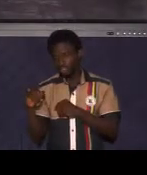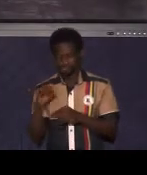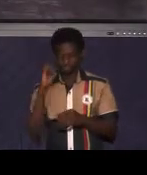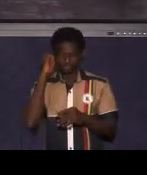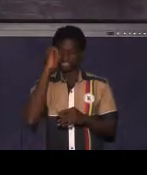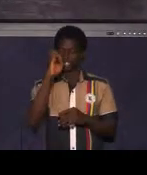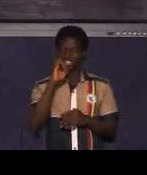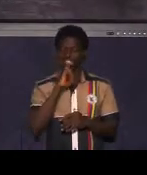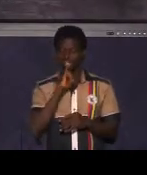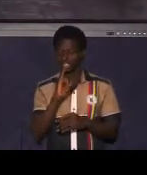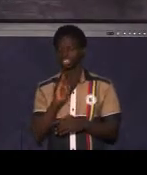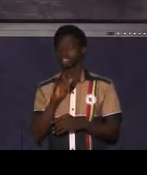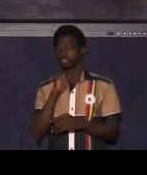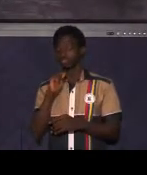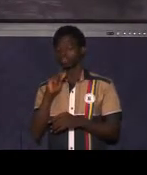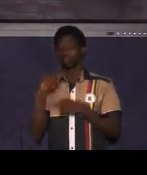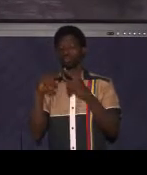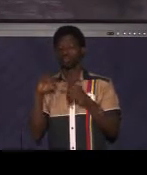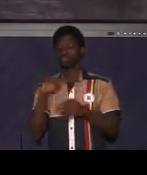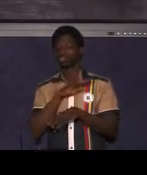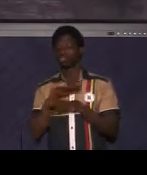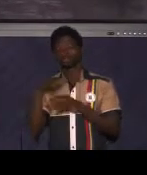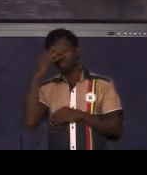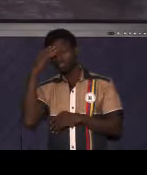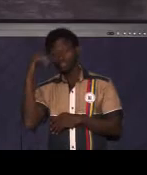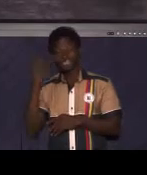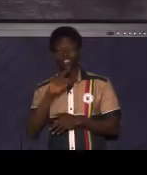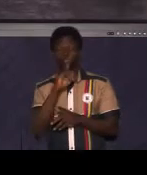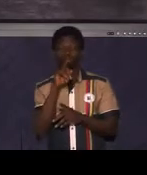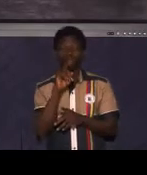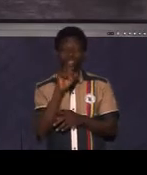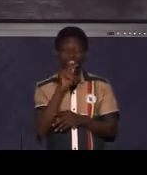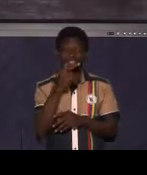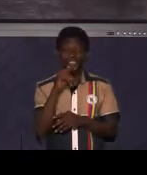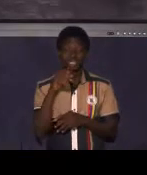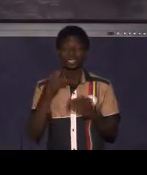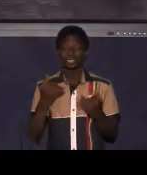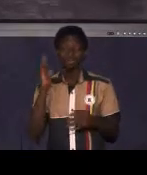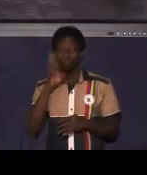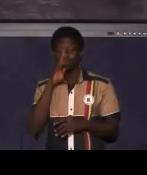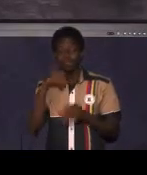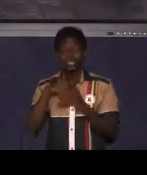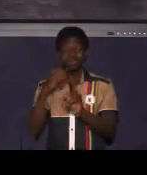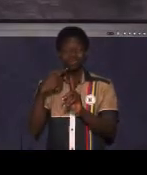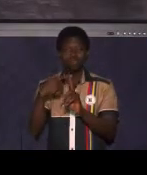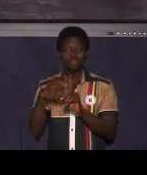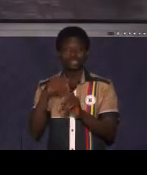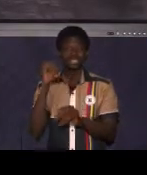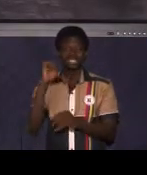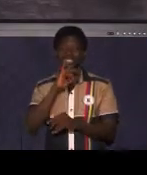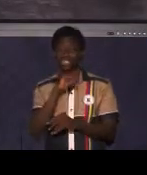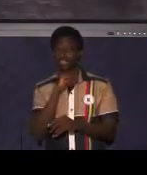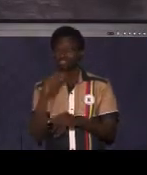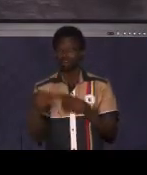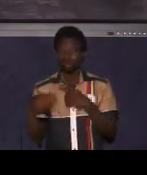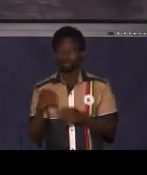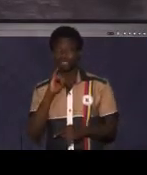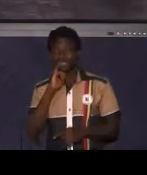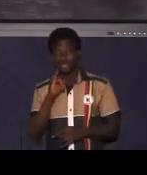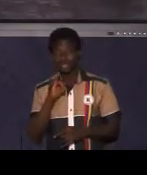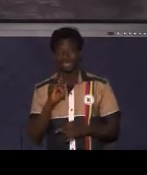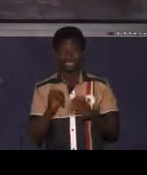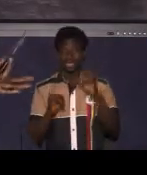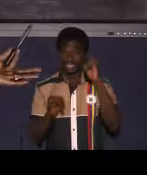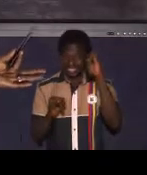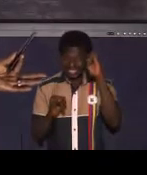going. He is not going. Don't forget the question tag now will be in the positive. He is